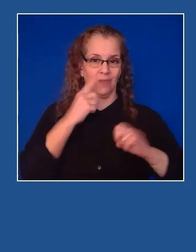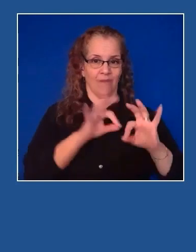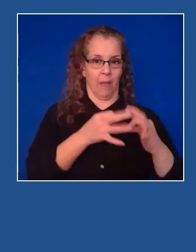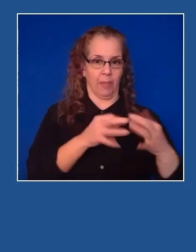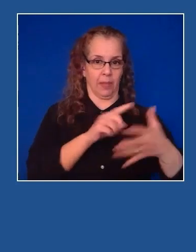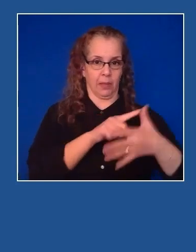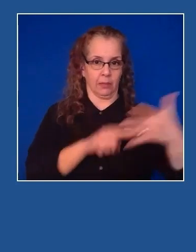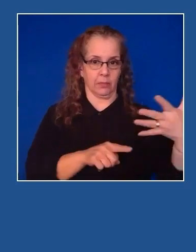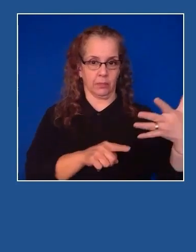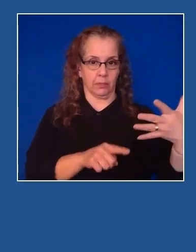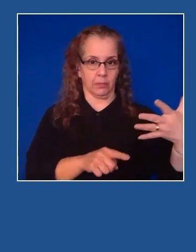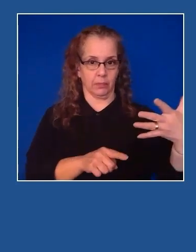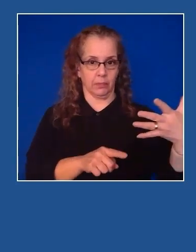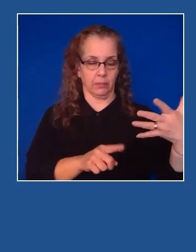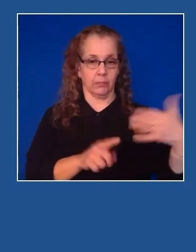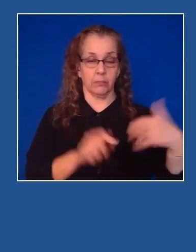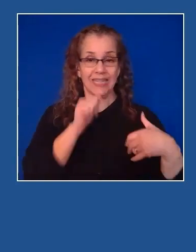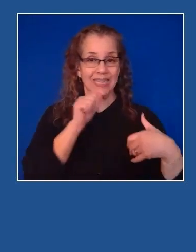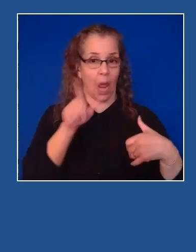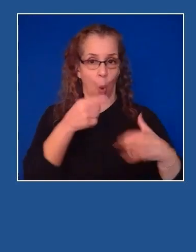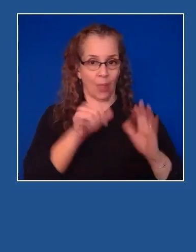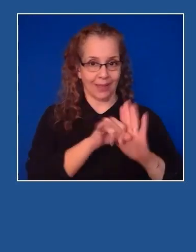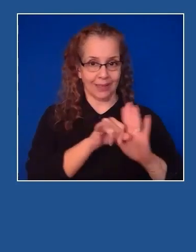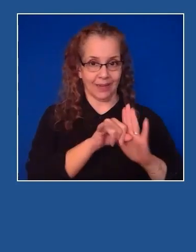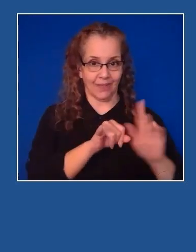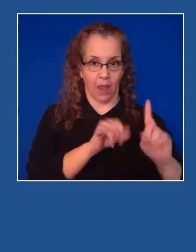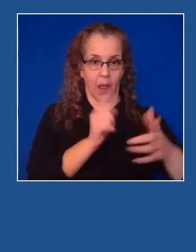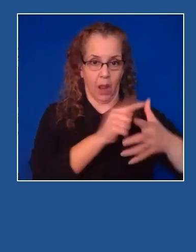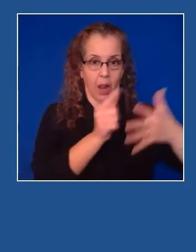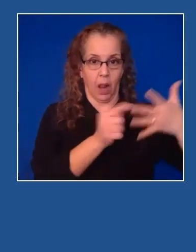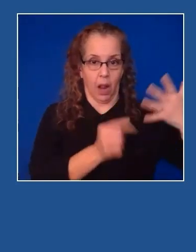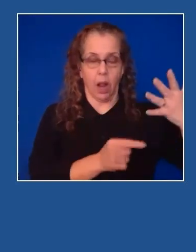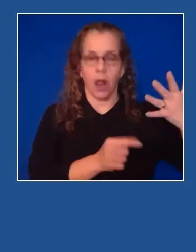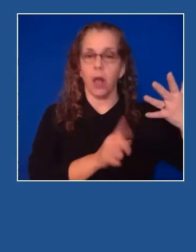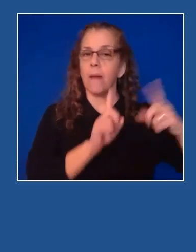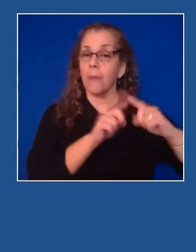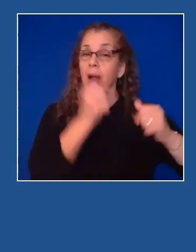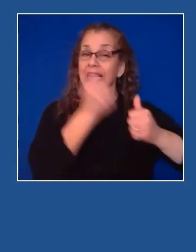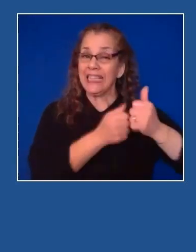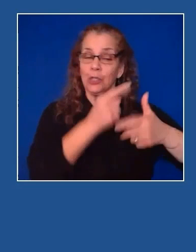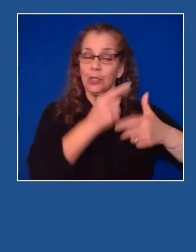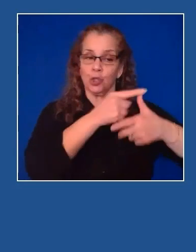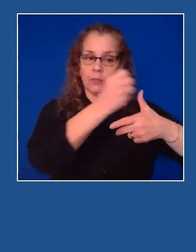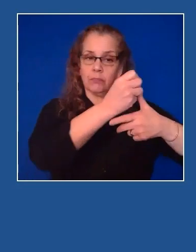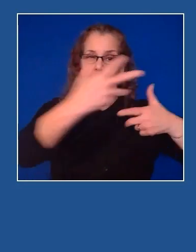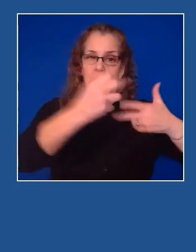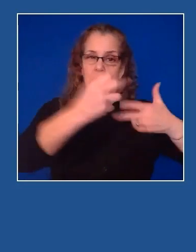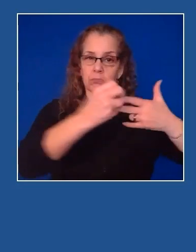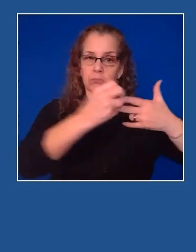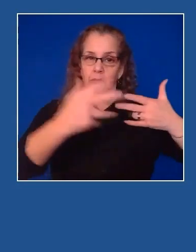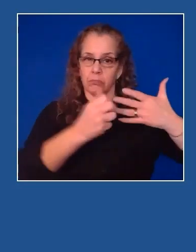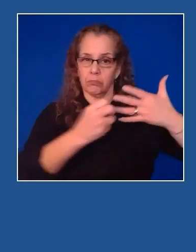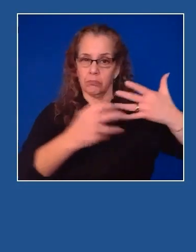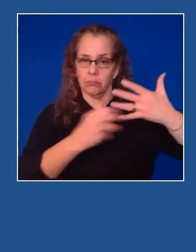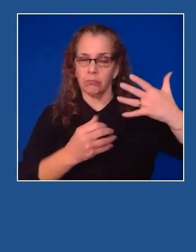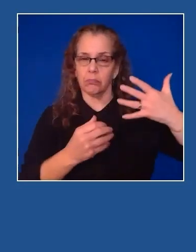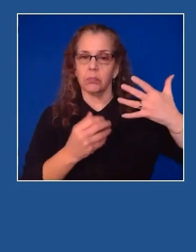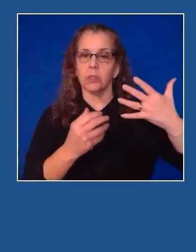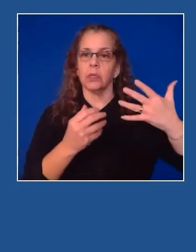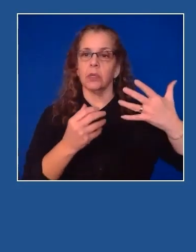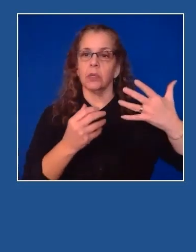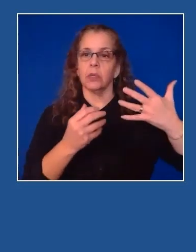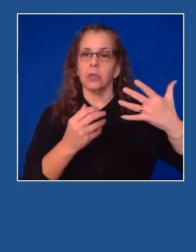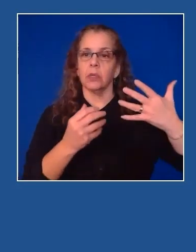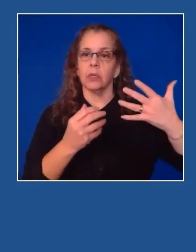at identifying them. I also want to, for each one, identify very real-world, practical solutions that we